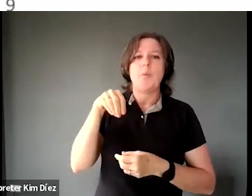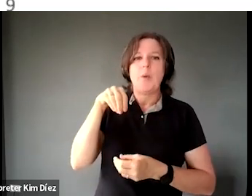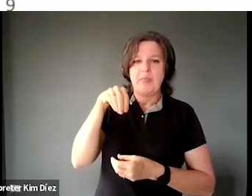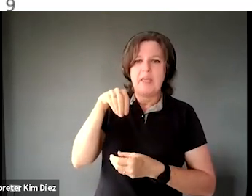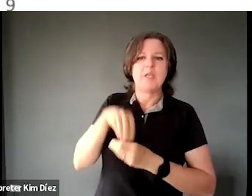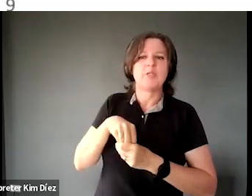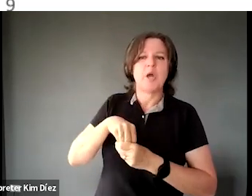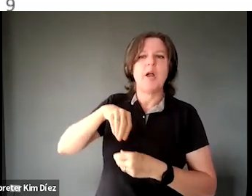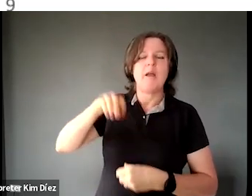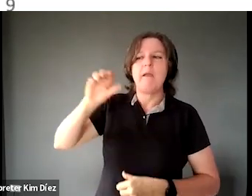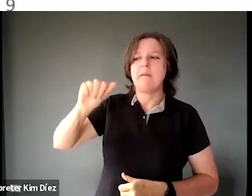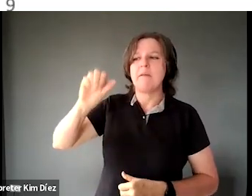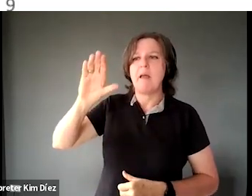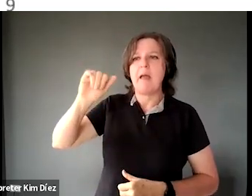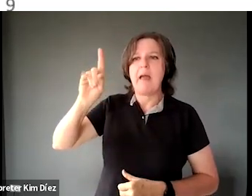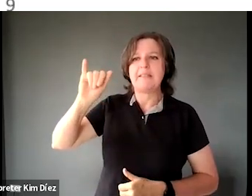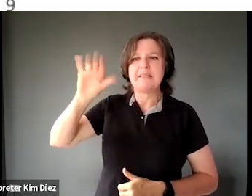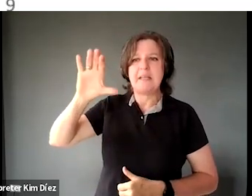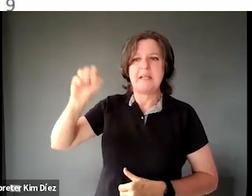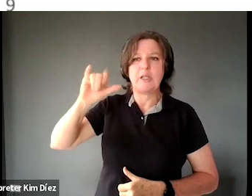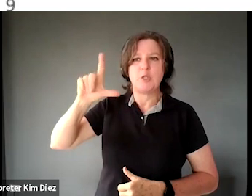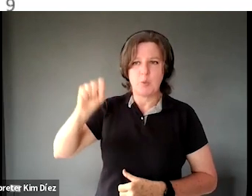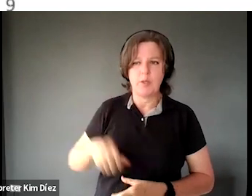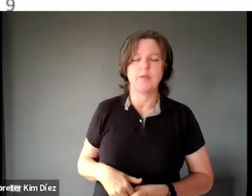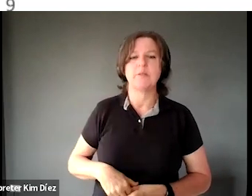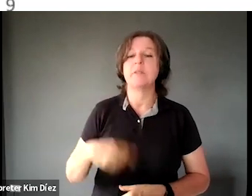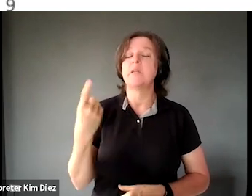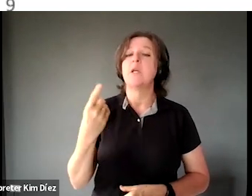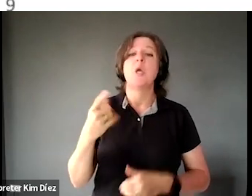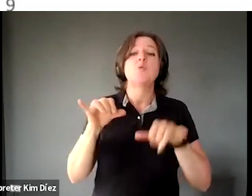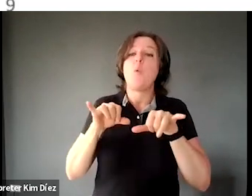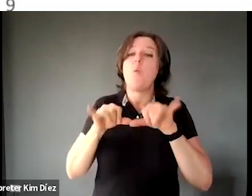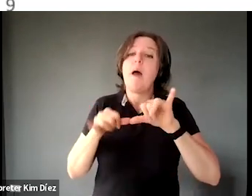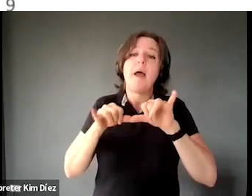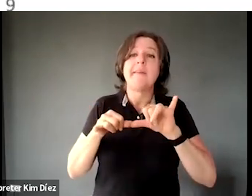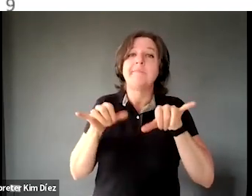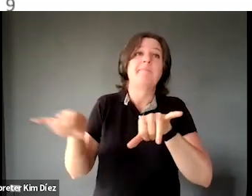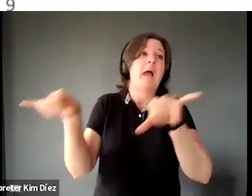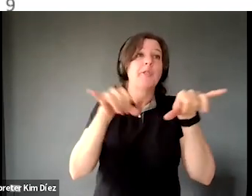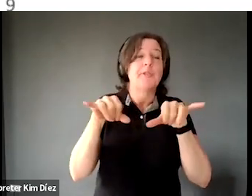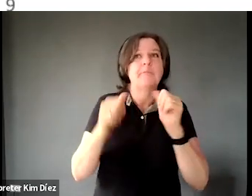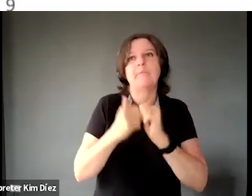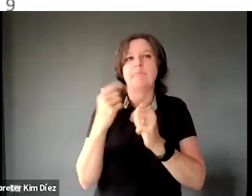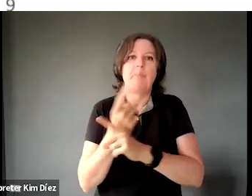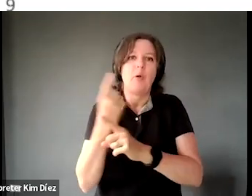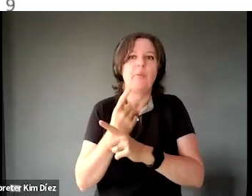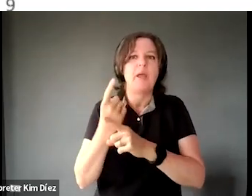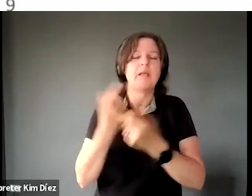availability when they're in high pH. I mean, sorry, when they're in acid pHs.